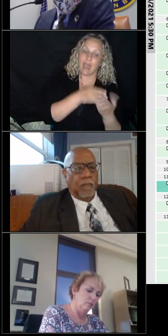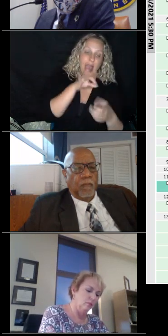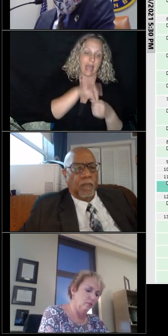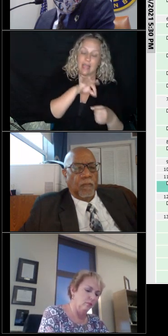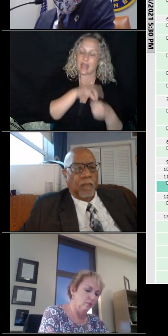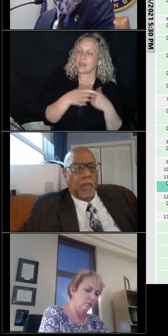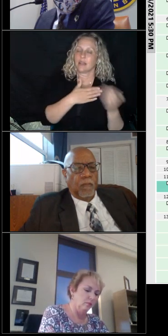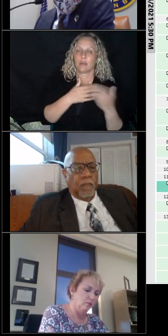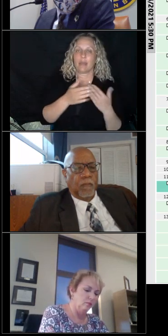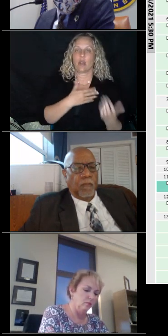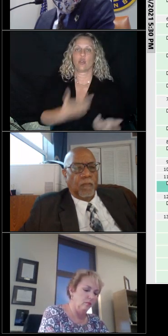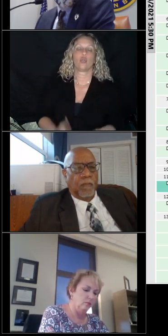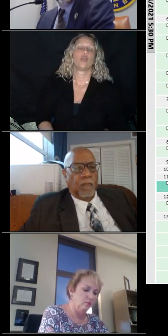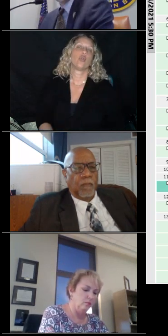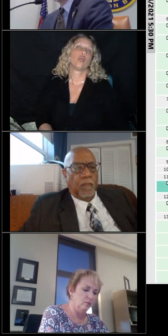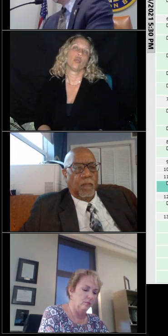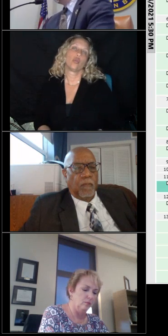election.